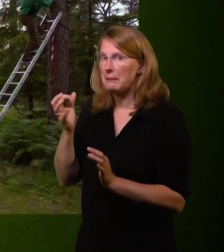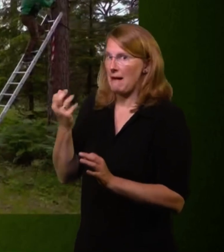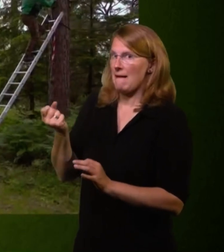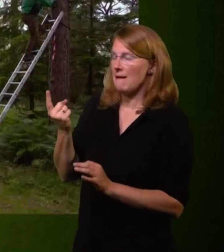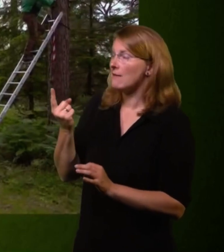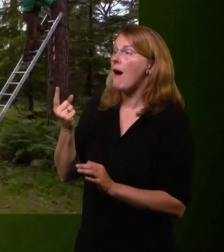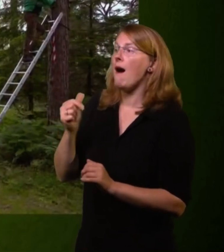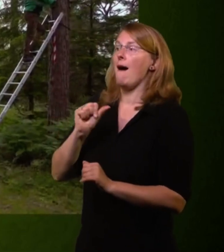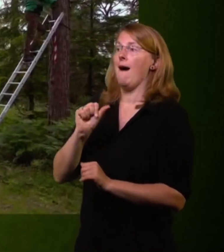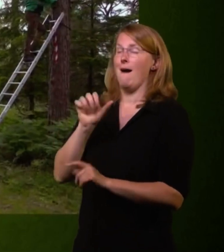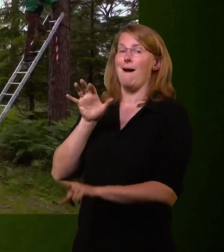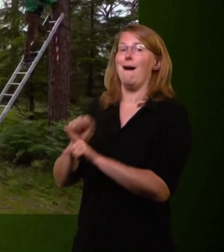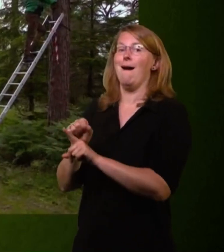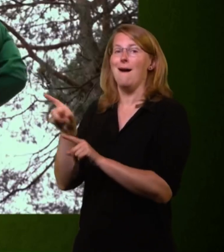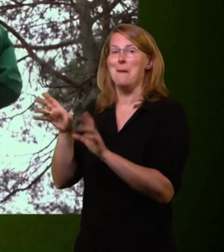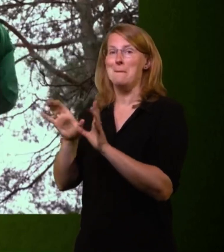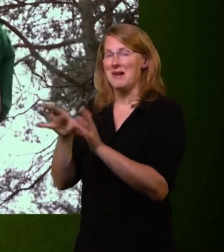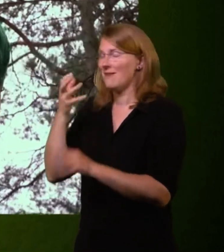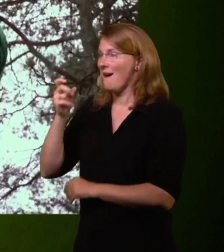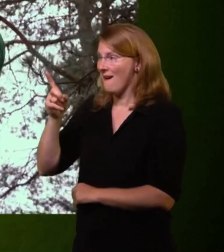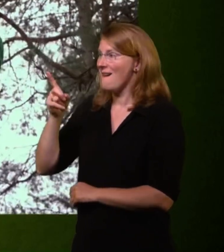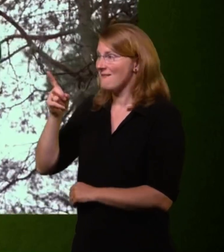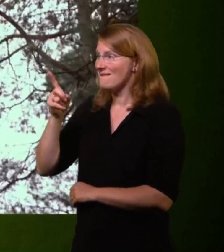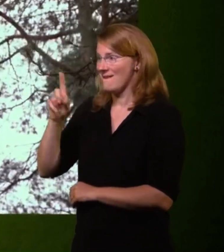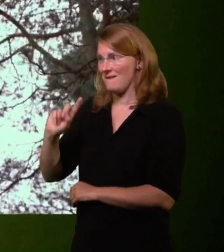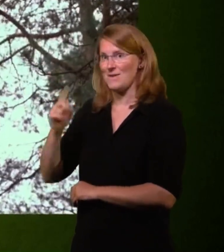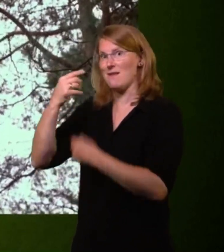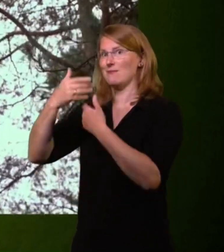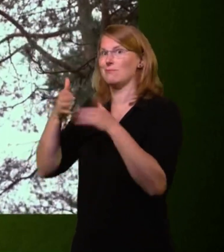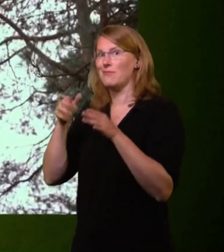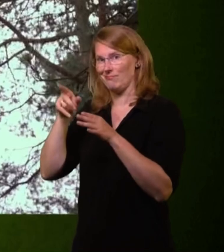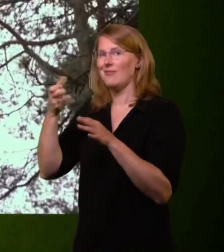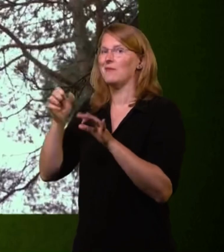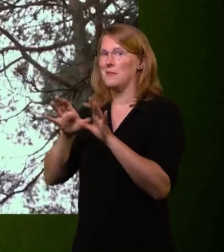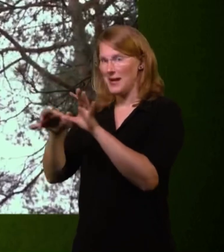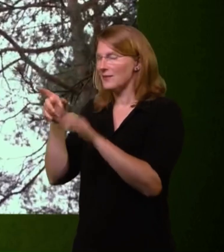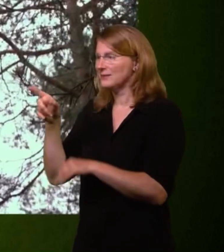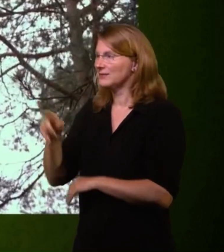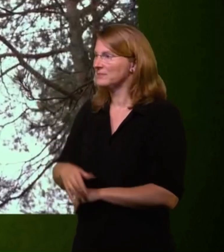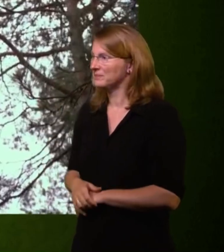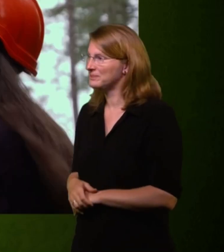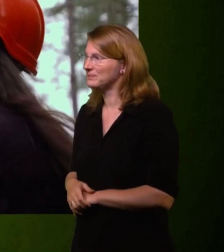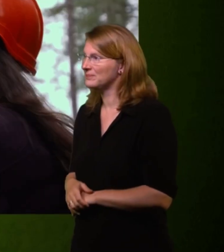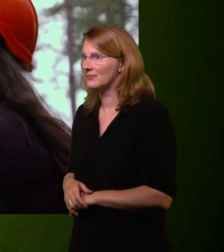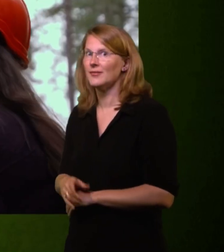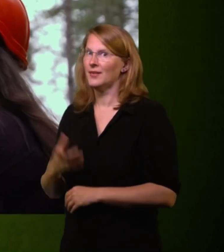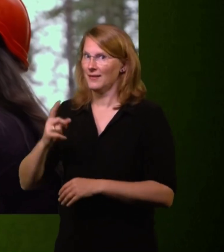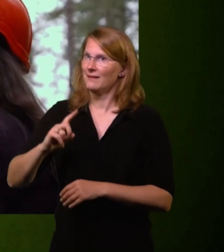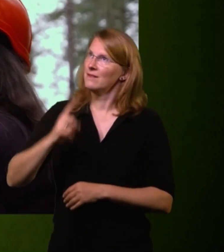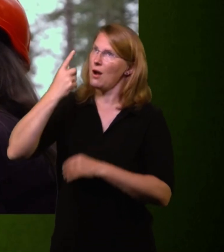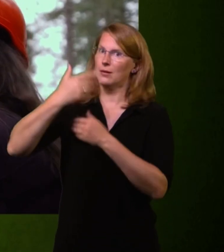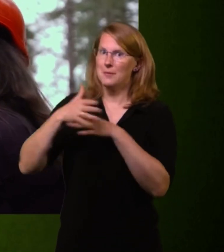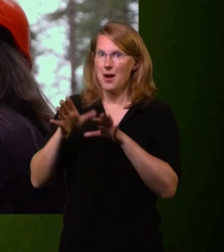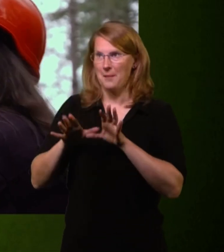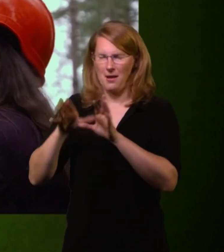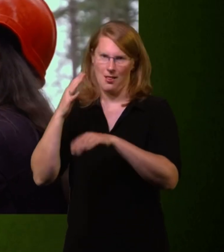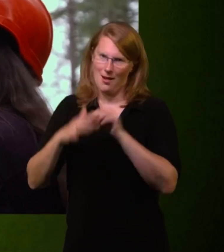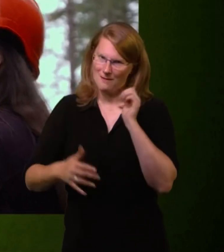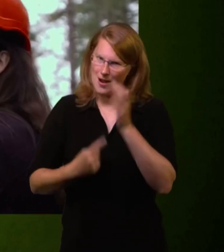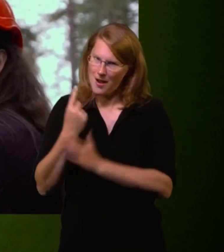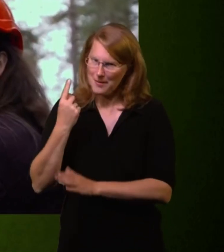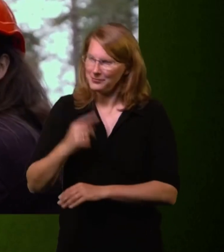Well, you've brought some luck. Really? The first box, and we've got bats. Literally the first